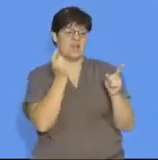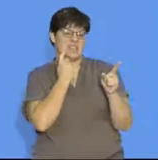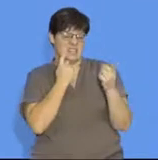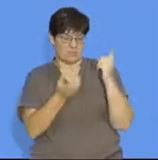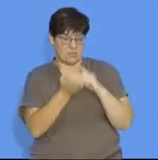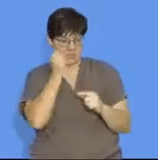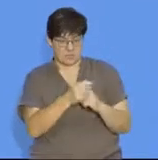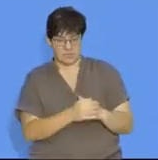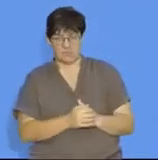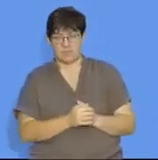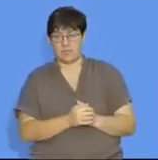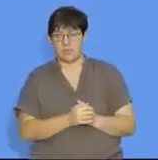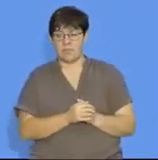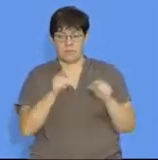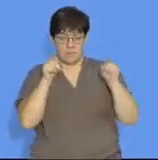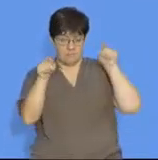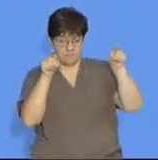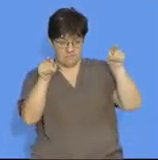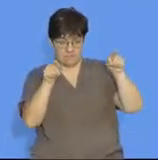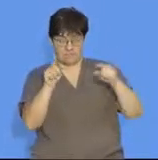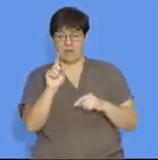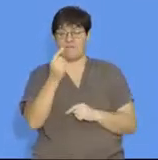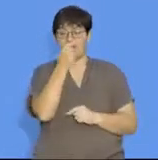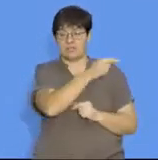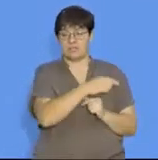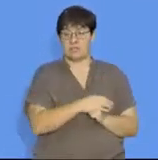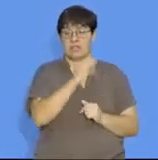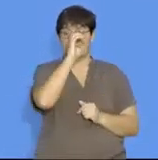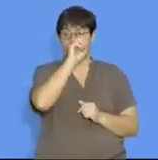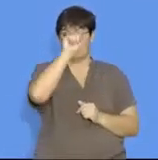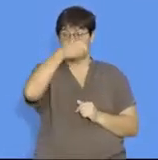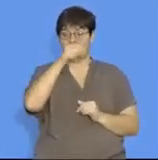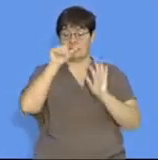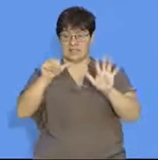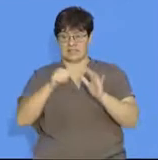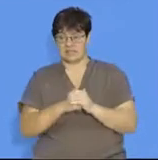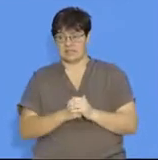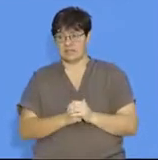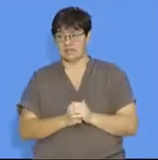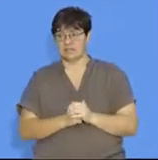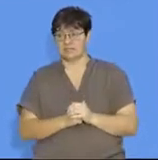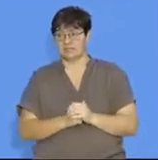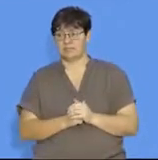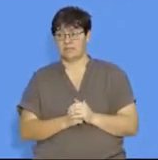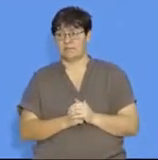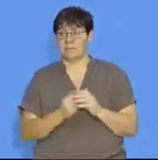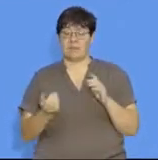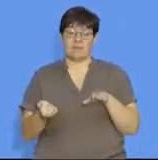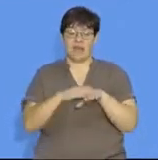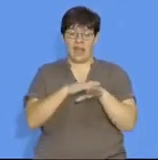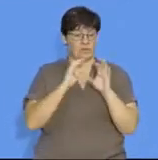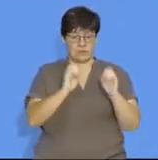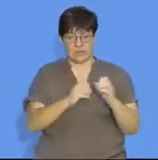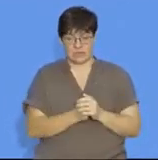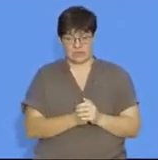easier, right? So the 2 coordinates that we have, the first one, it's 0, 6. So when there is no